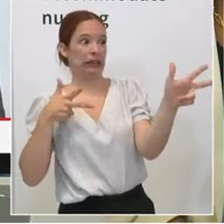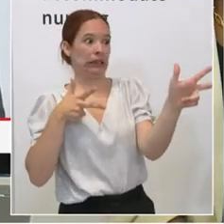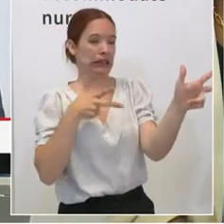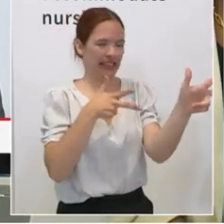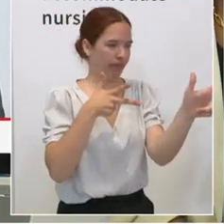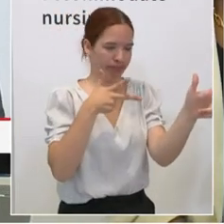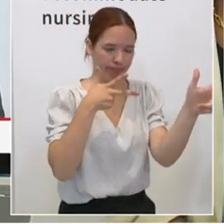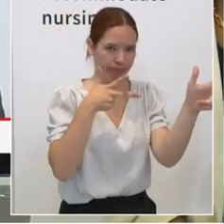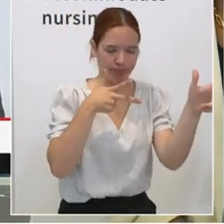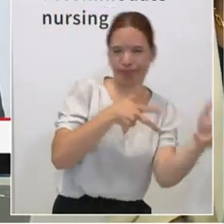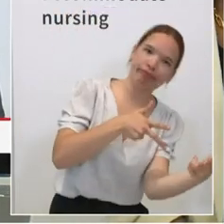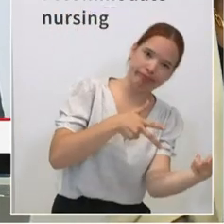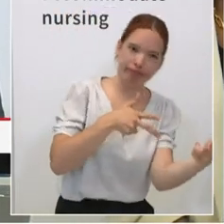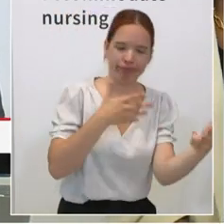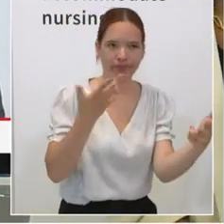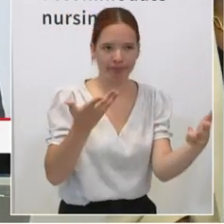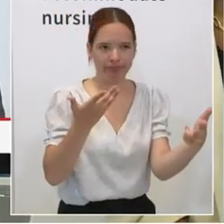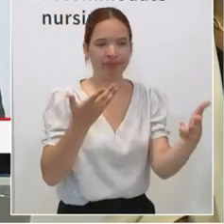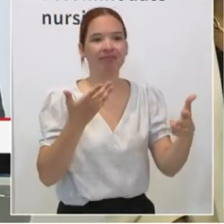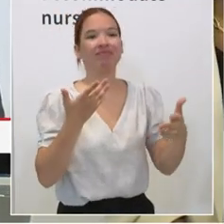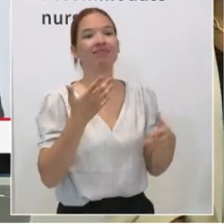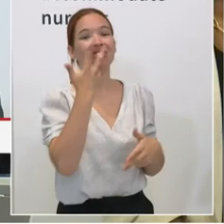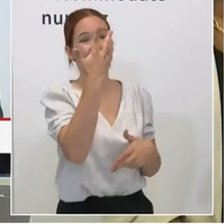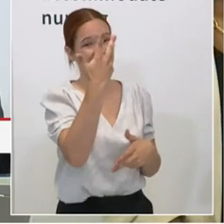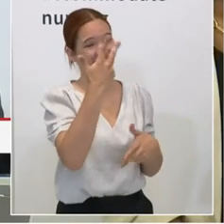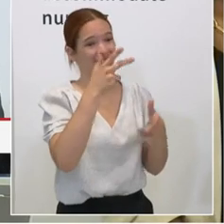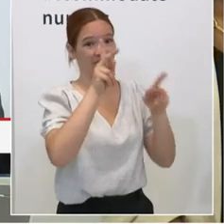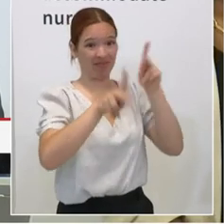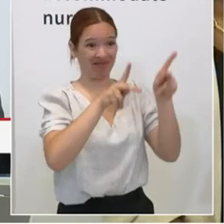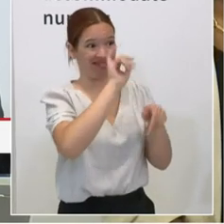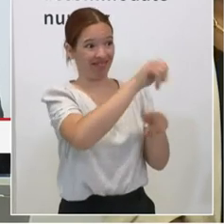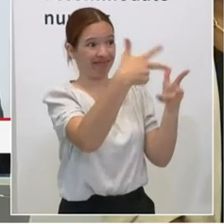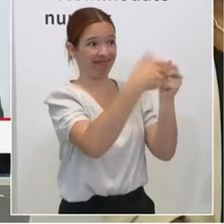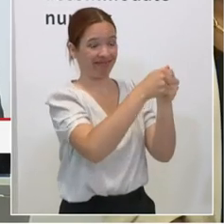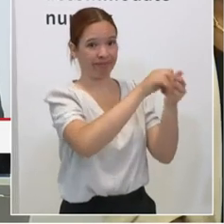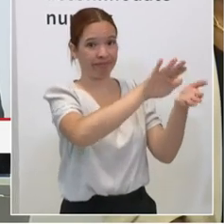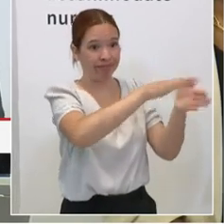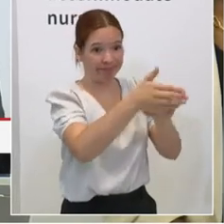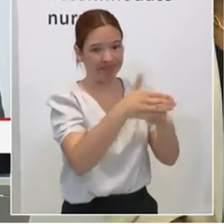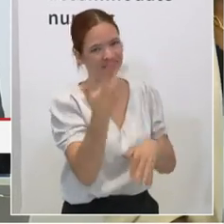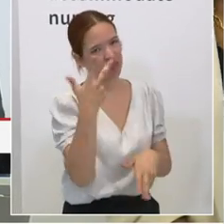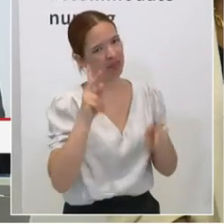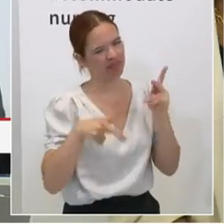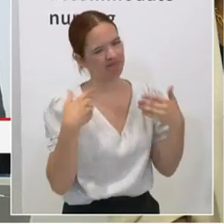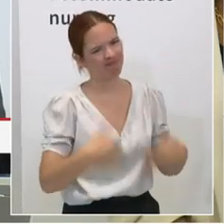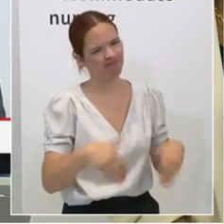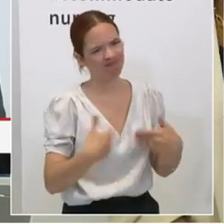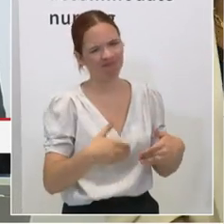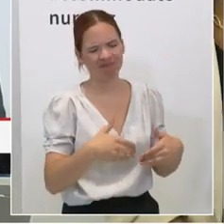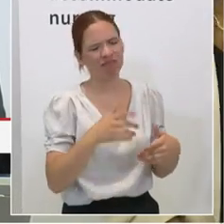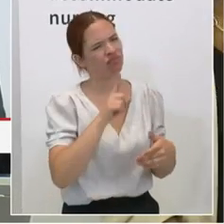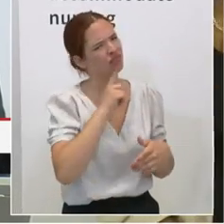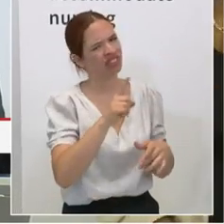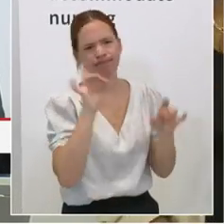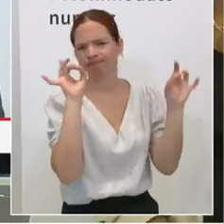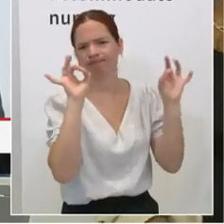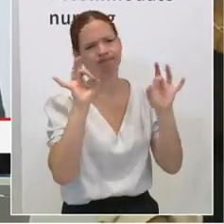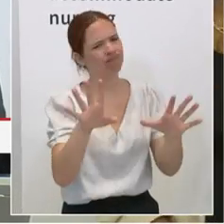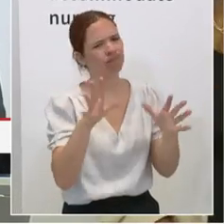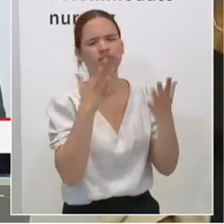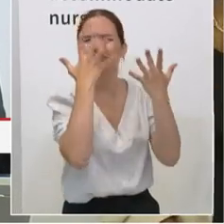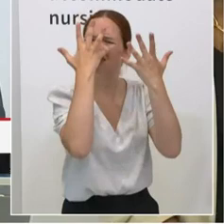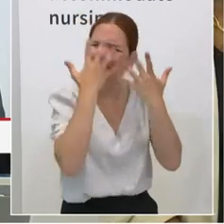culpability for somebody running from the police and crashing into 3 people is. That's exactly where it is with that